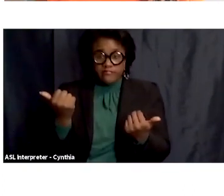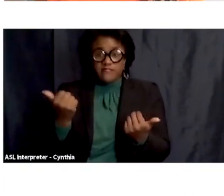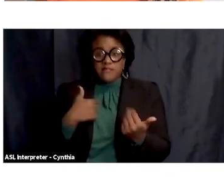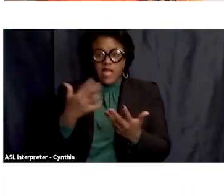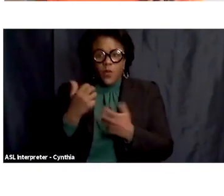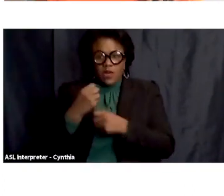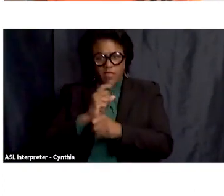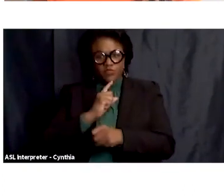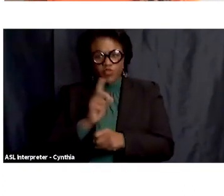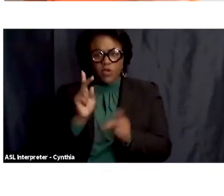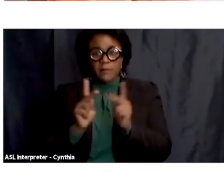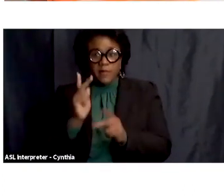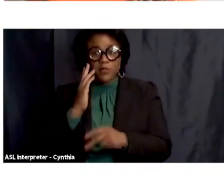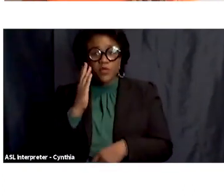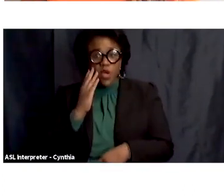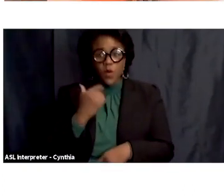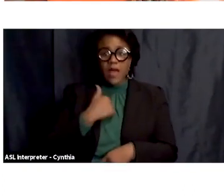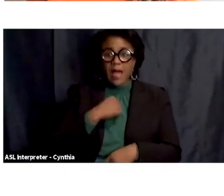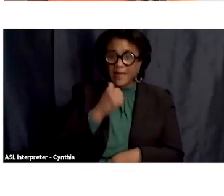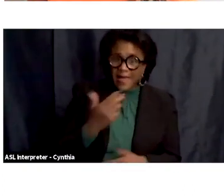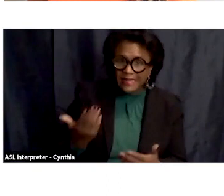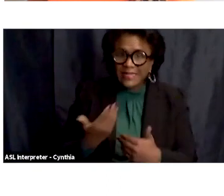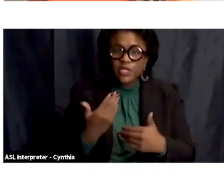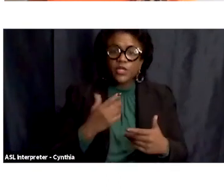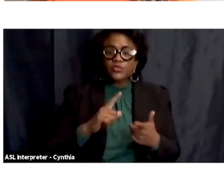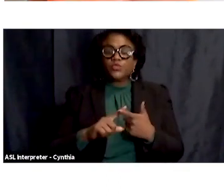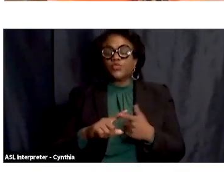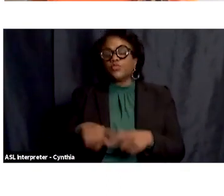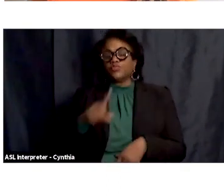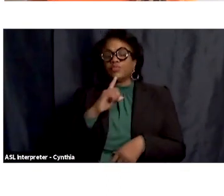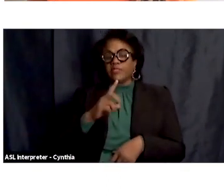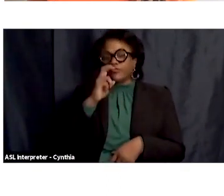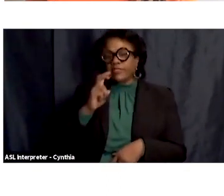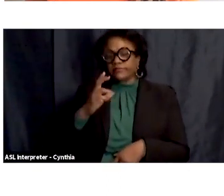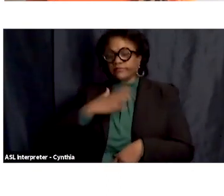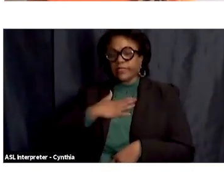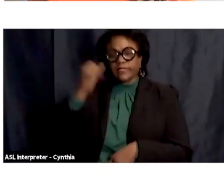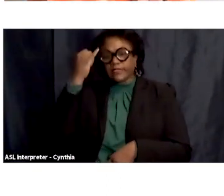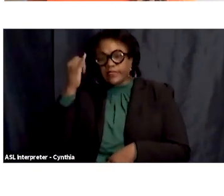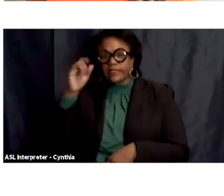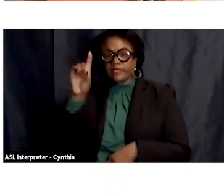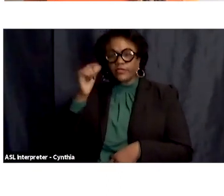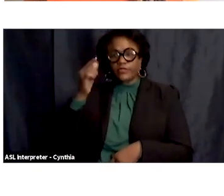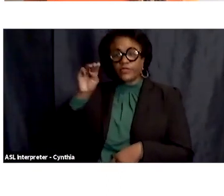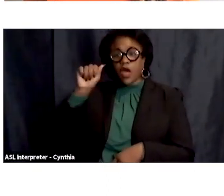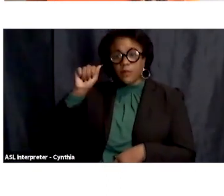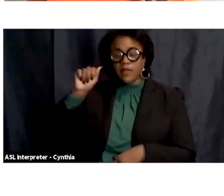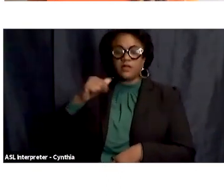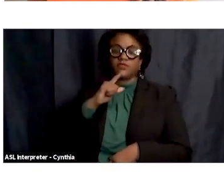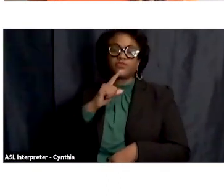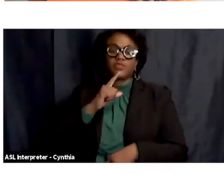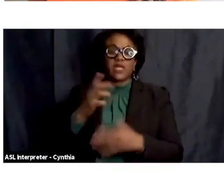folks know that I'm not here to give any sort of dogmas or any sort of strong theories. It's really just to share my